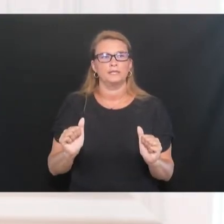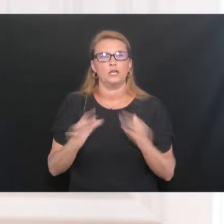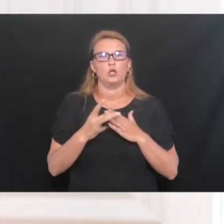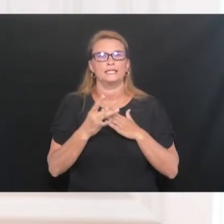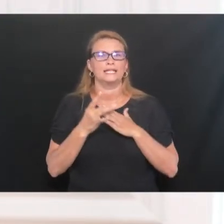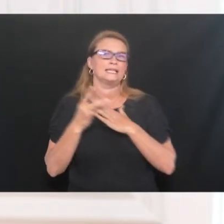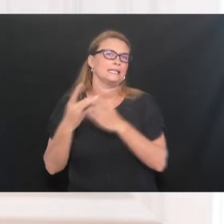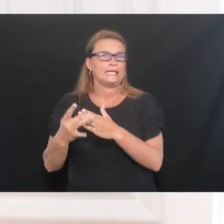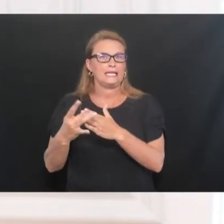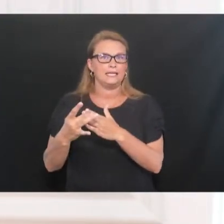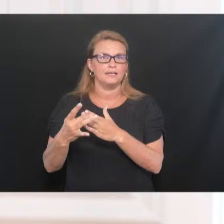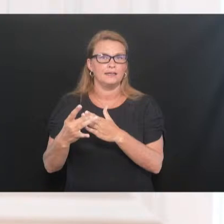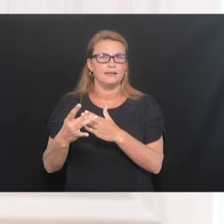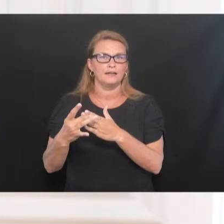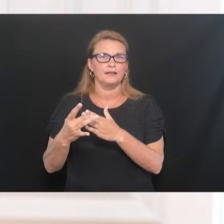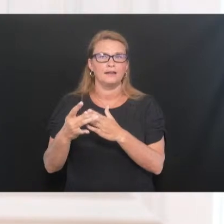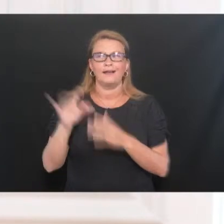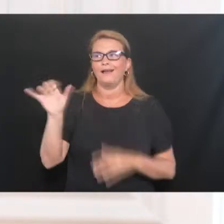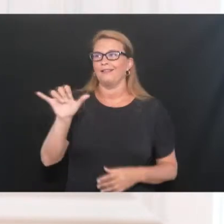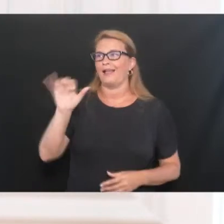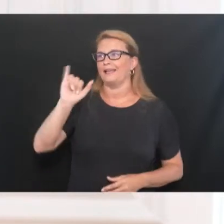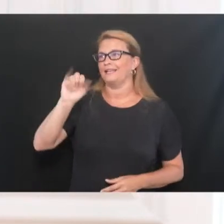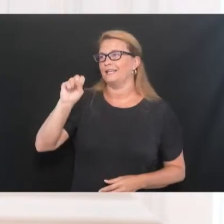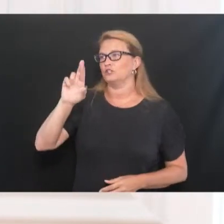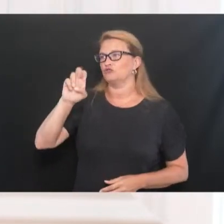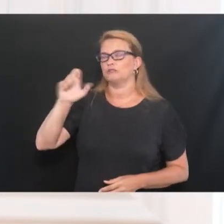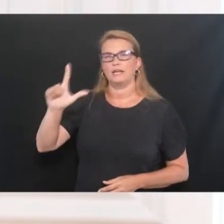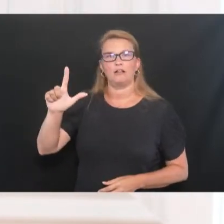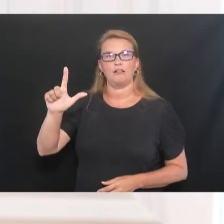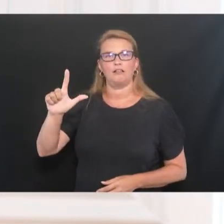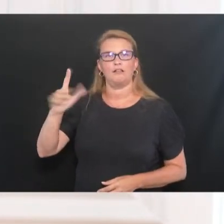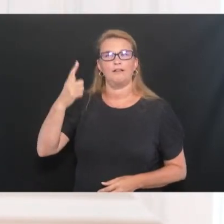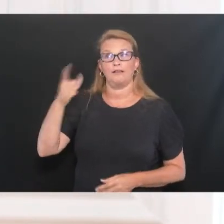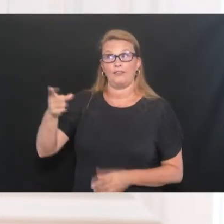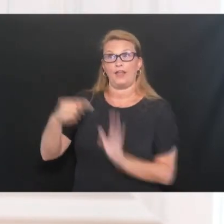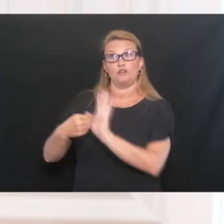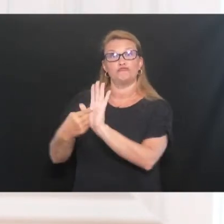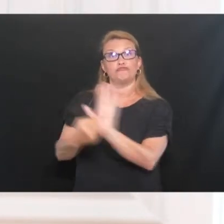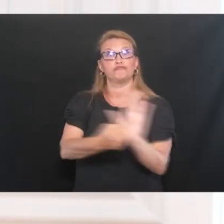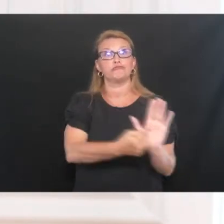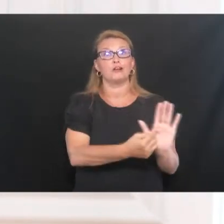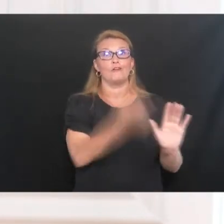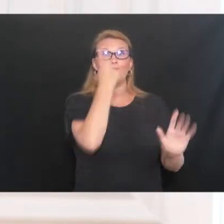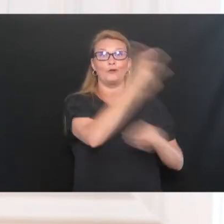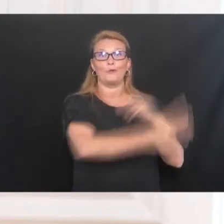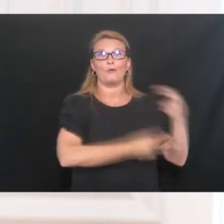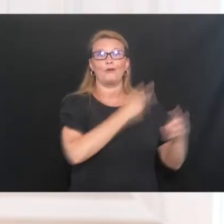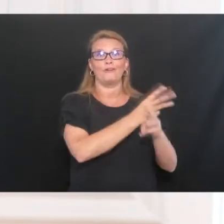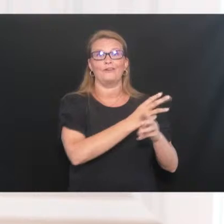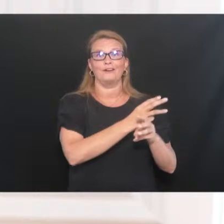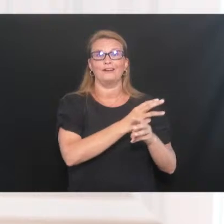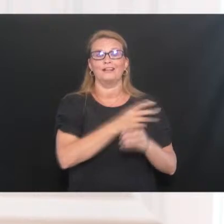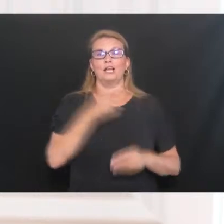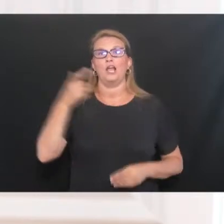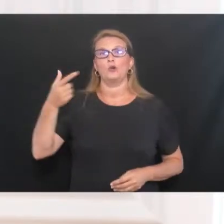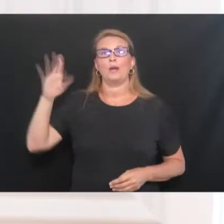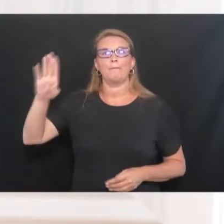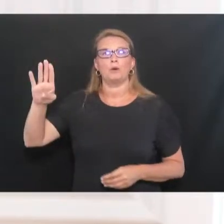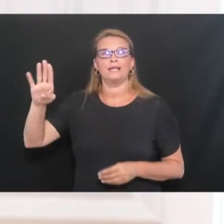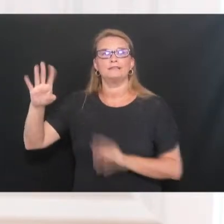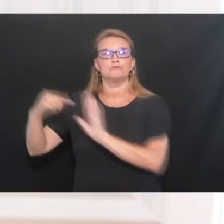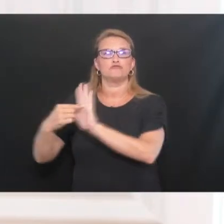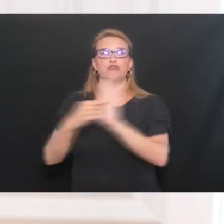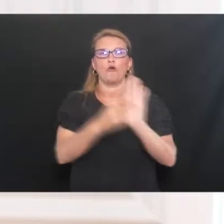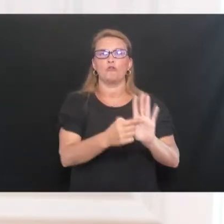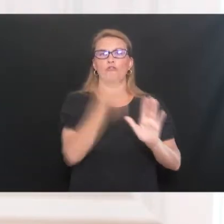edge, like the country of Israel has been for the world, and Great Britain, United Kingdom, to say that if we